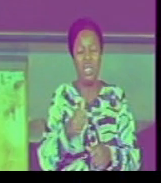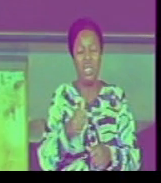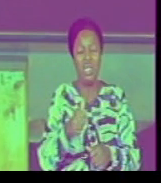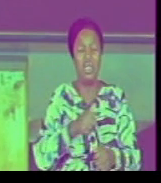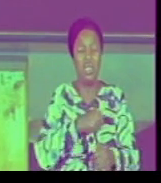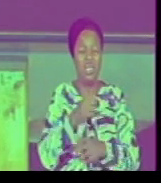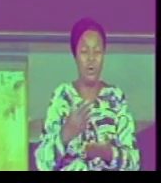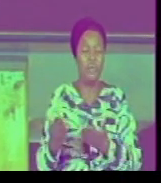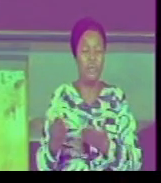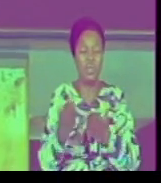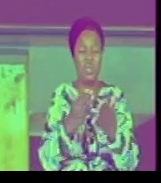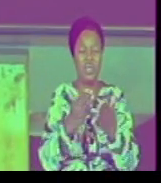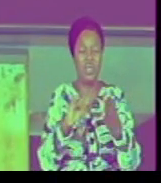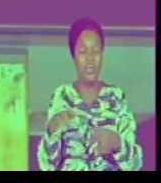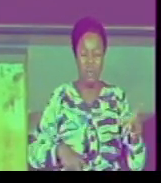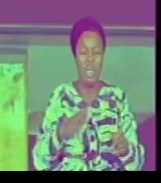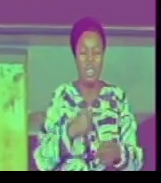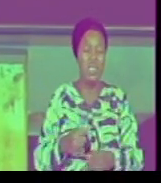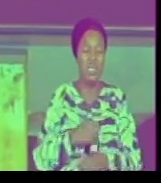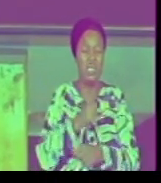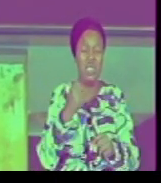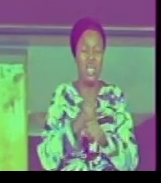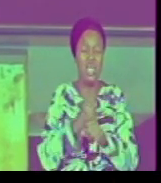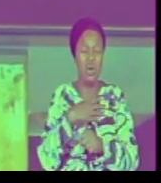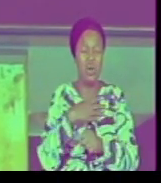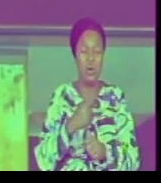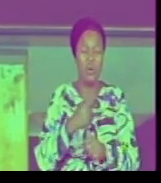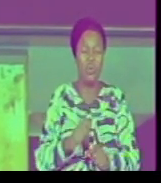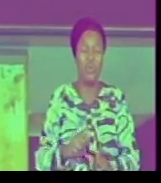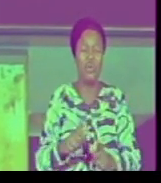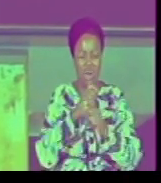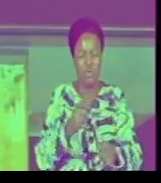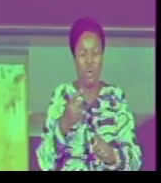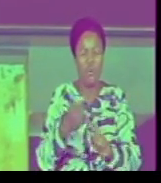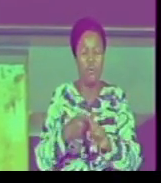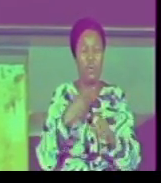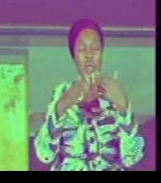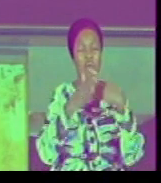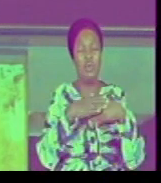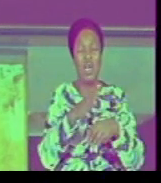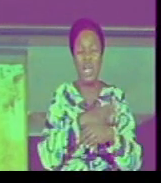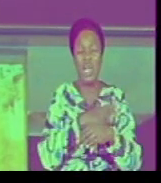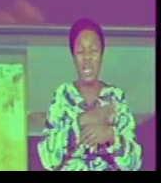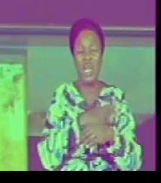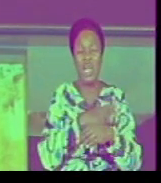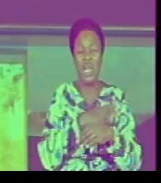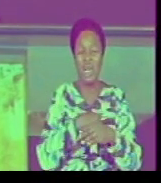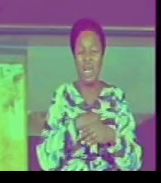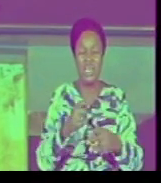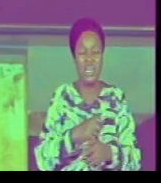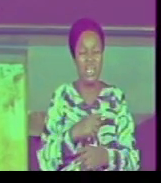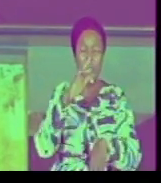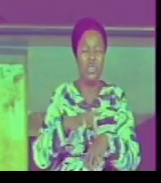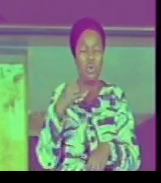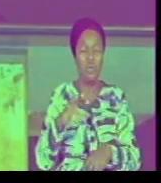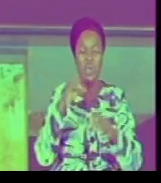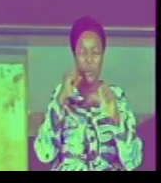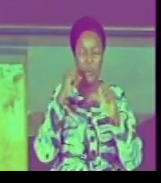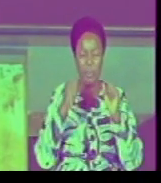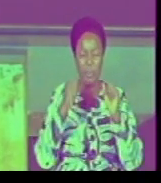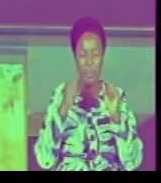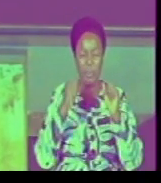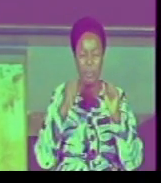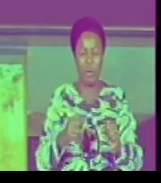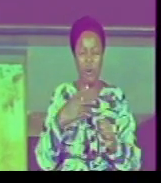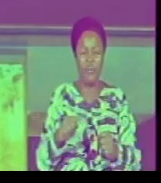year of great reward from heaven. And a year of impartation of the power of your spirit and the gifts